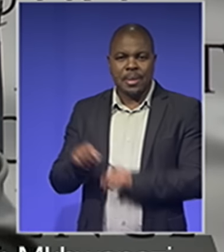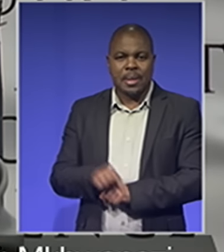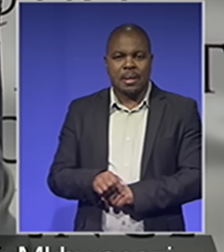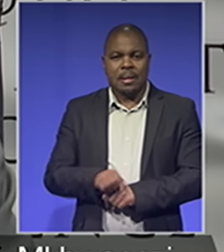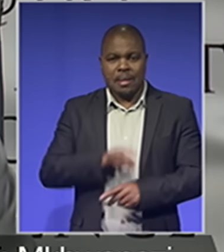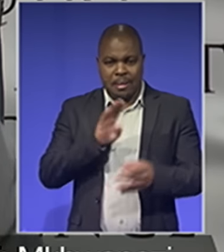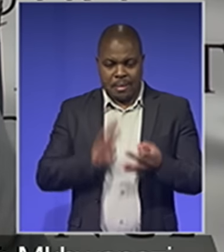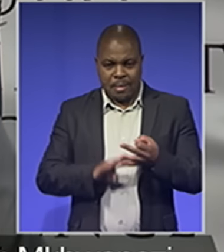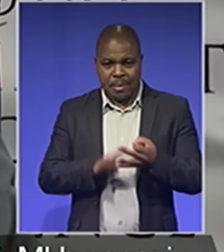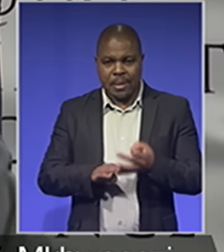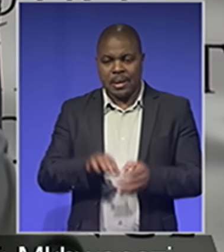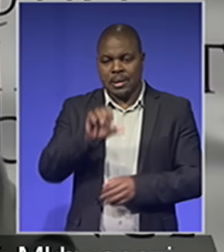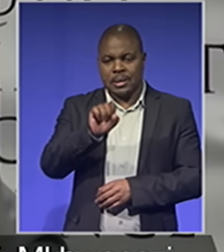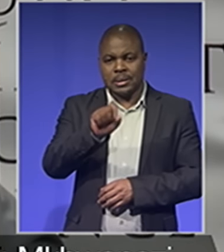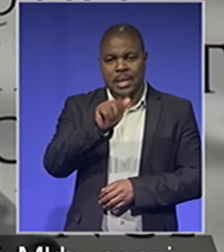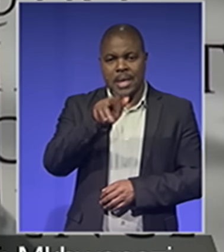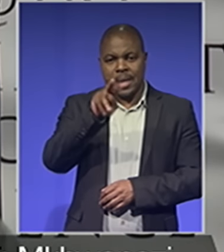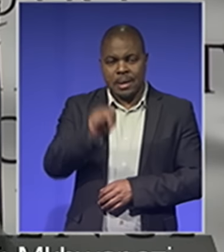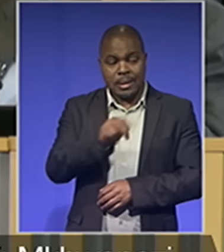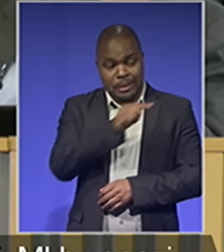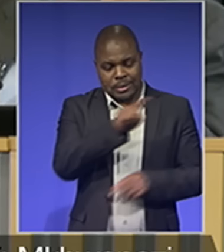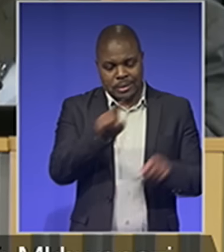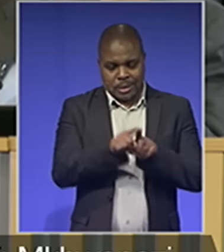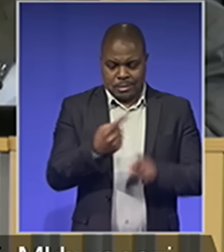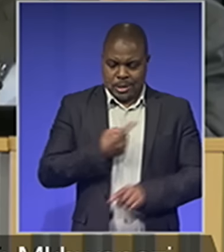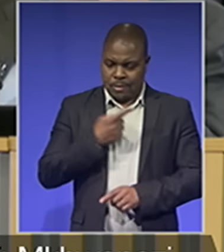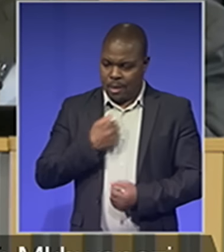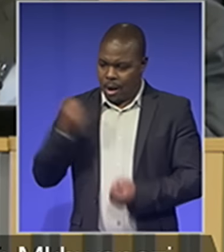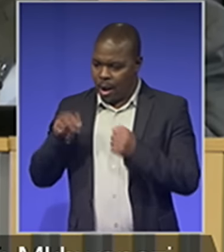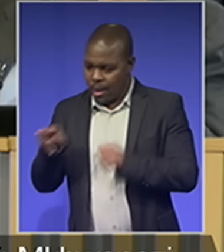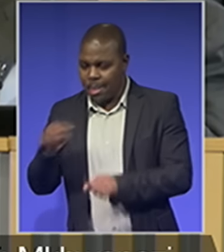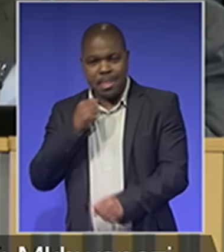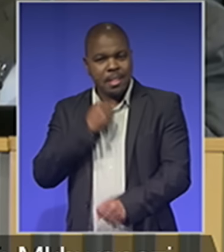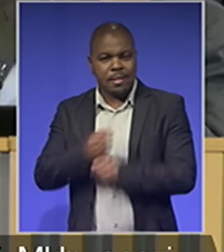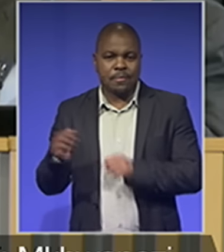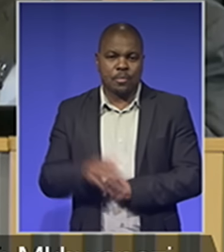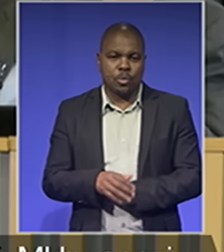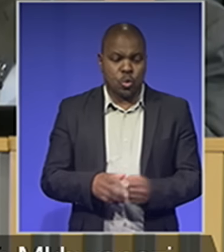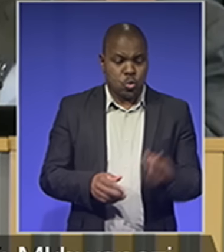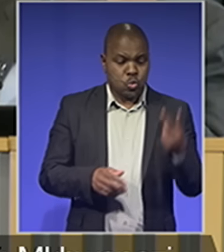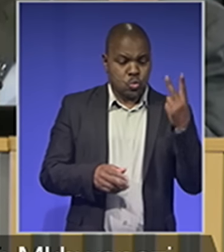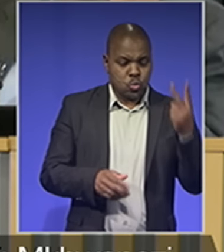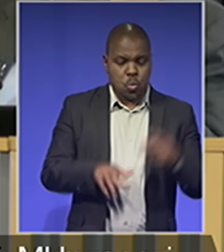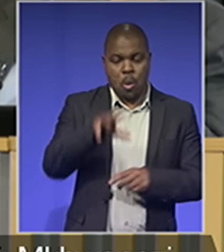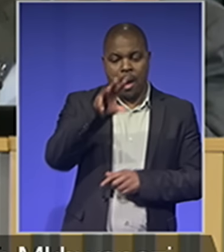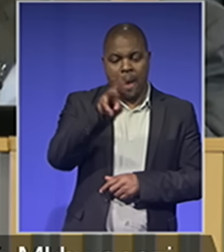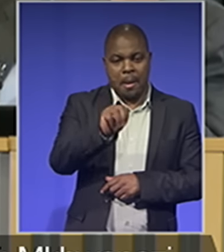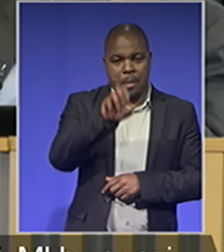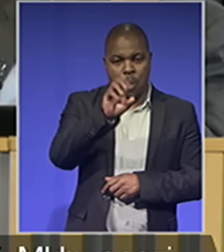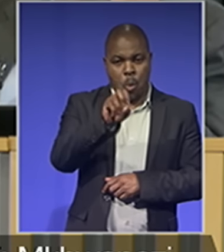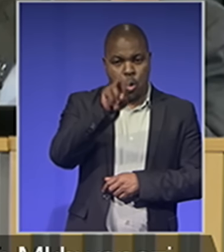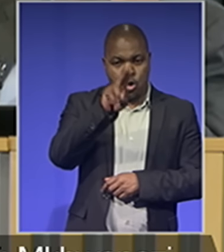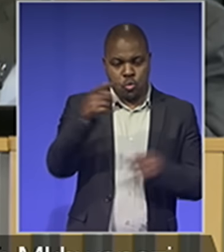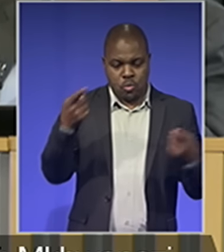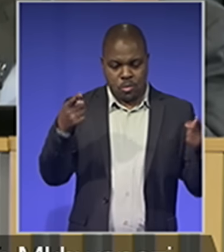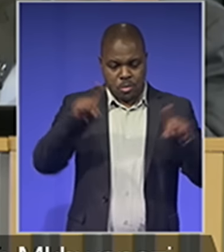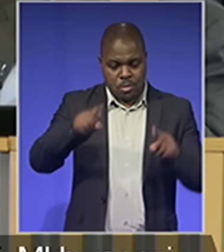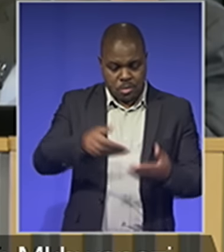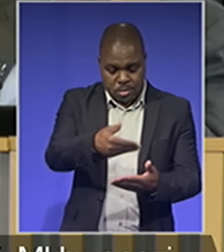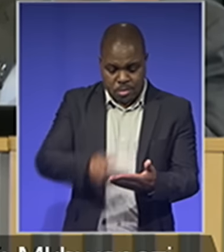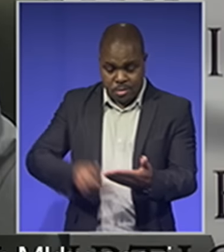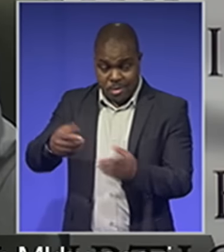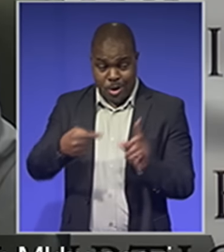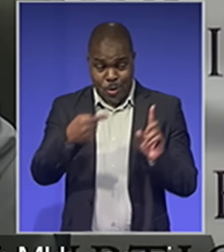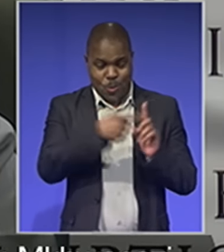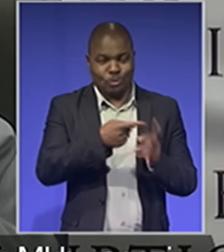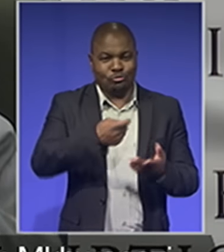Even Mr. Christian didn't see those vehicles. Memorandum e le mebedi ya tumalano e saenilweng ke Mkhwanazi